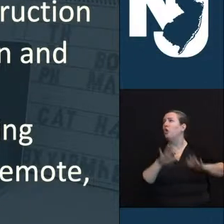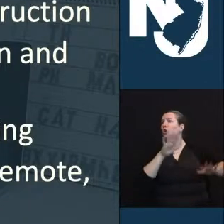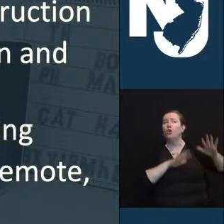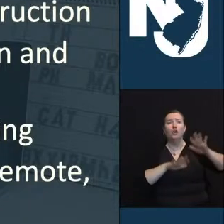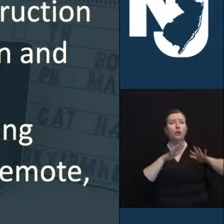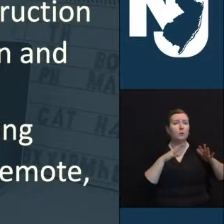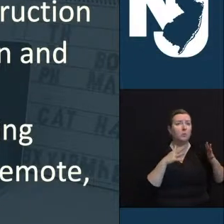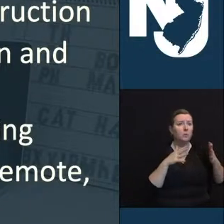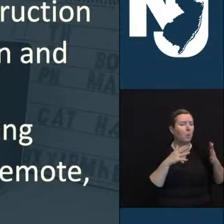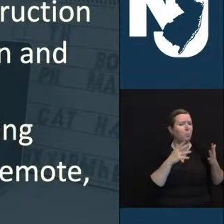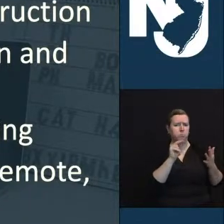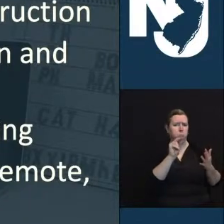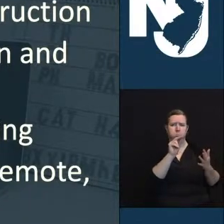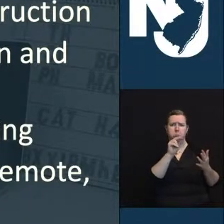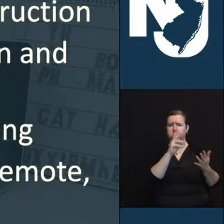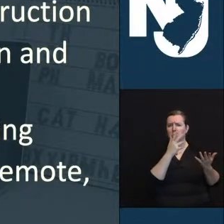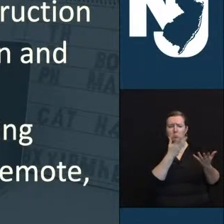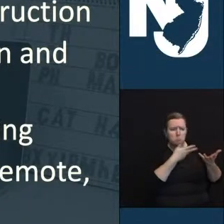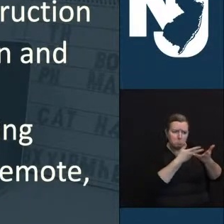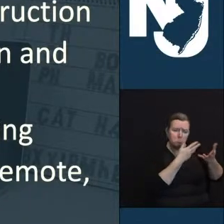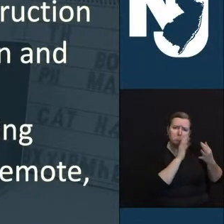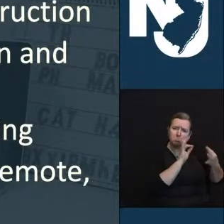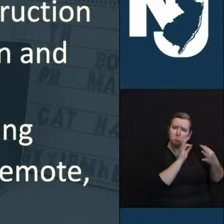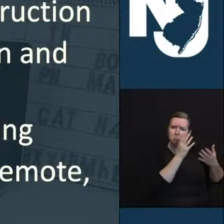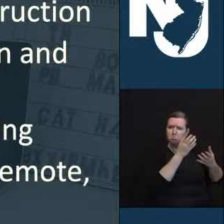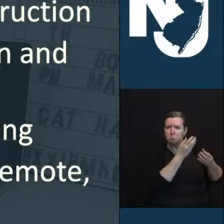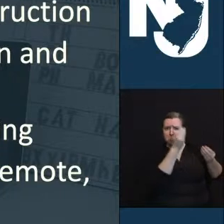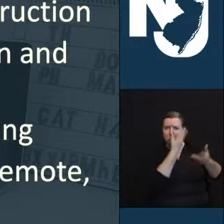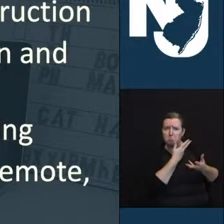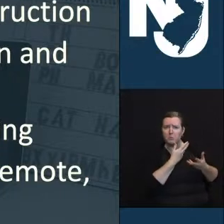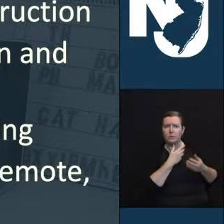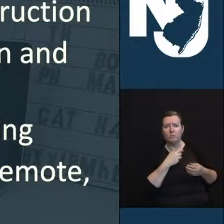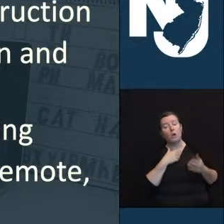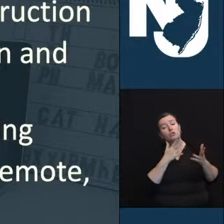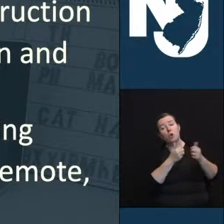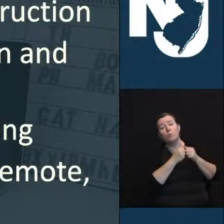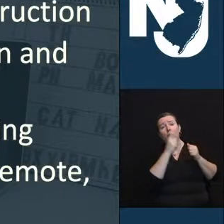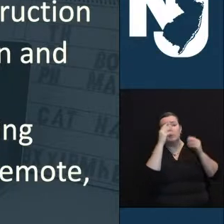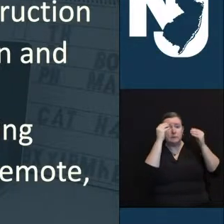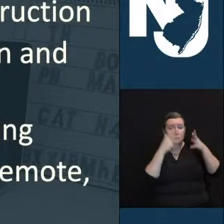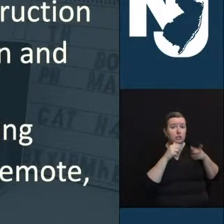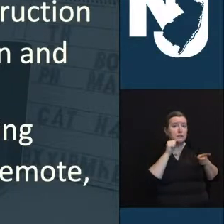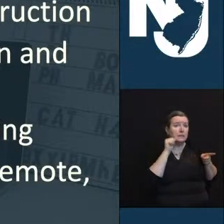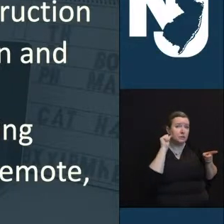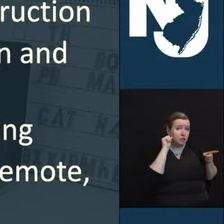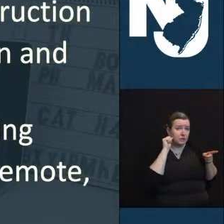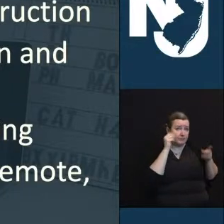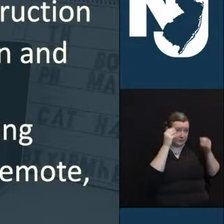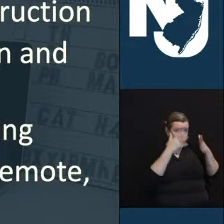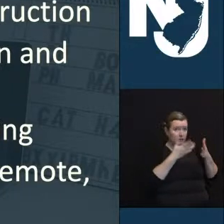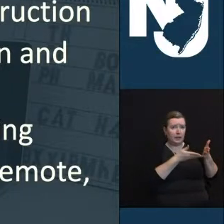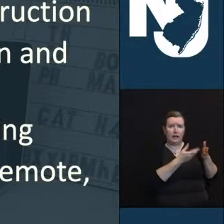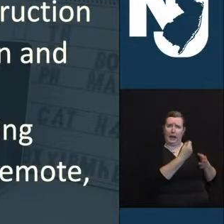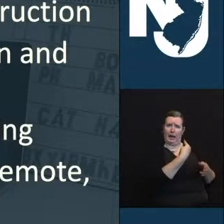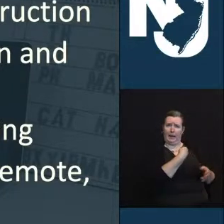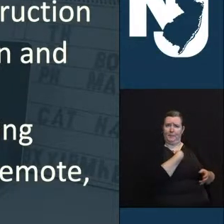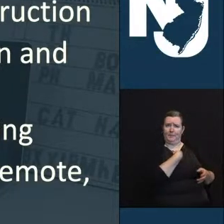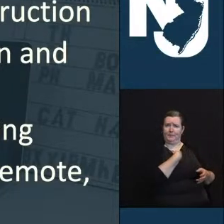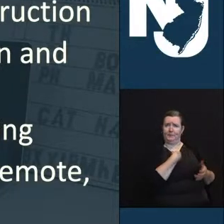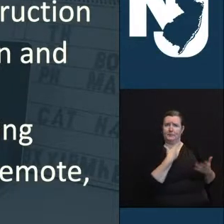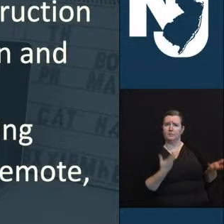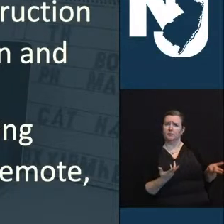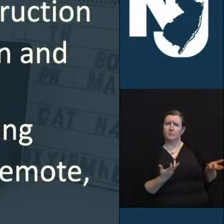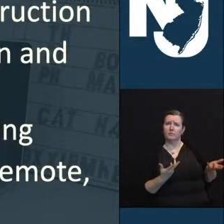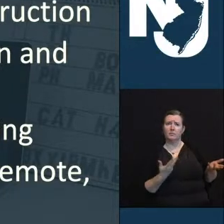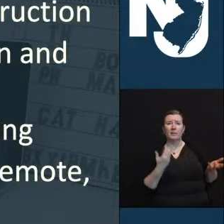on. That is not on. I spoke to an educator yesterday who asked very simply, where do I go if I think a school district